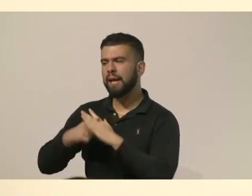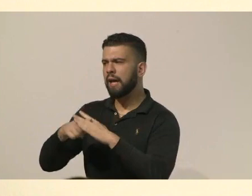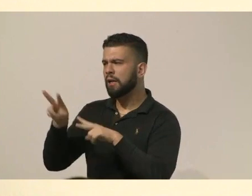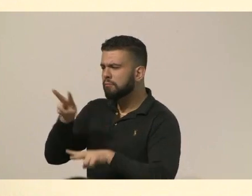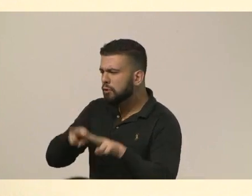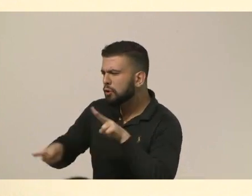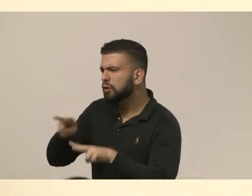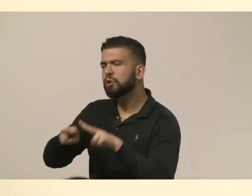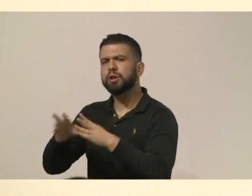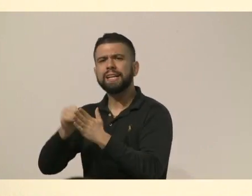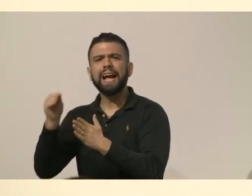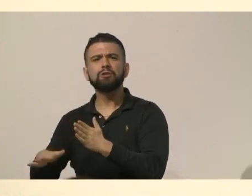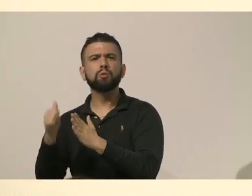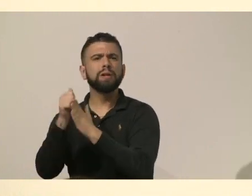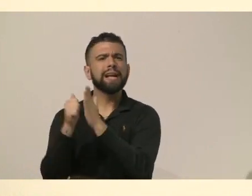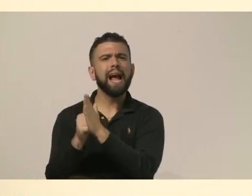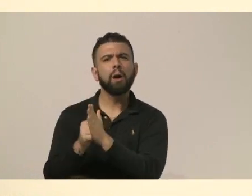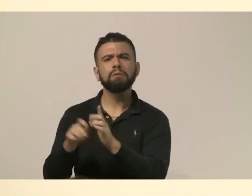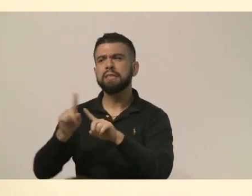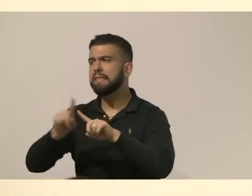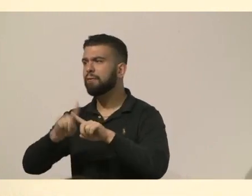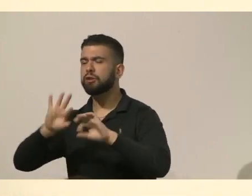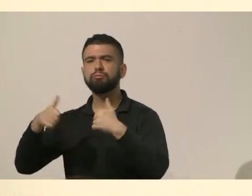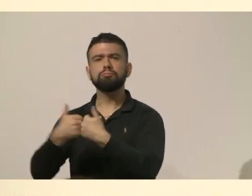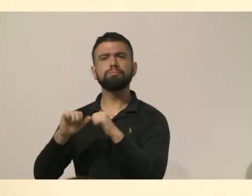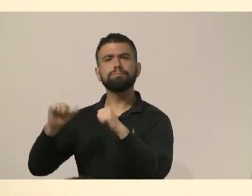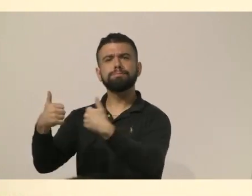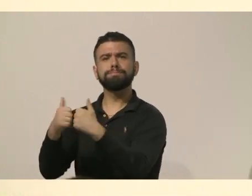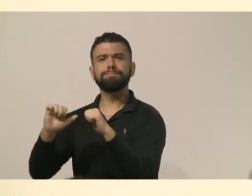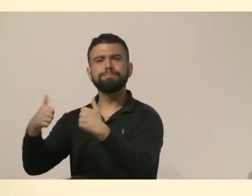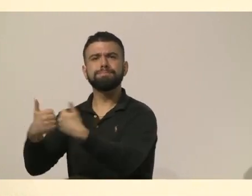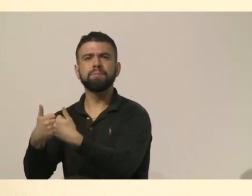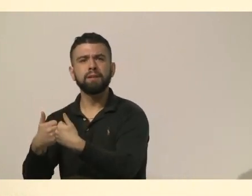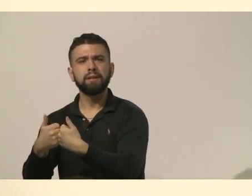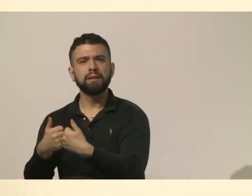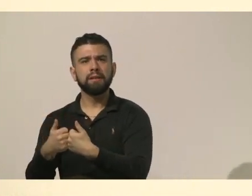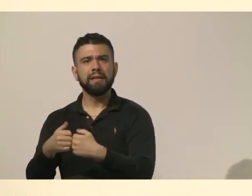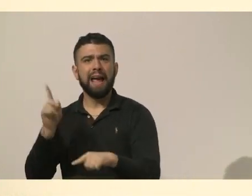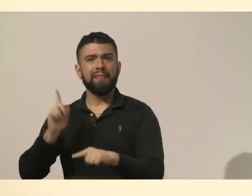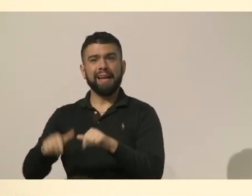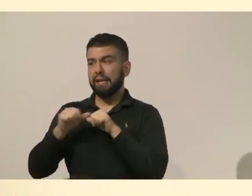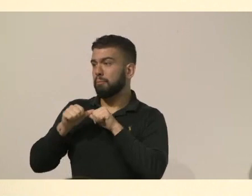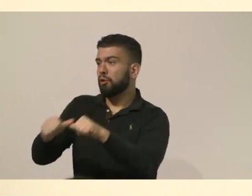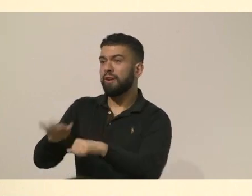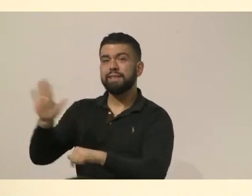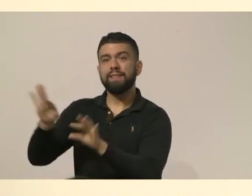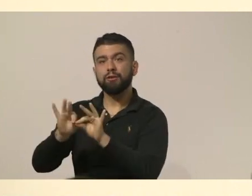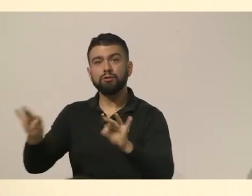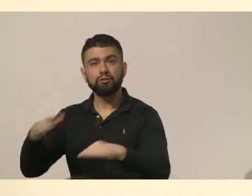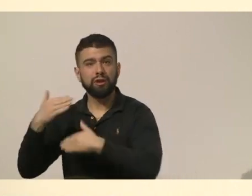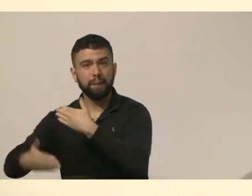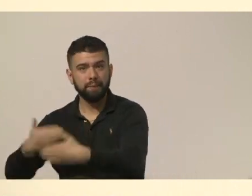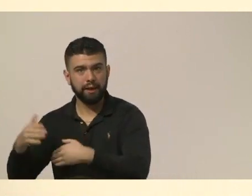what obstacles our students were facing in terms of being able to kind of progress in their degree plan. In fact, we received outreach from